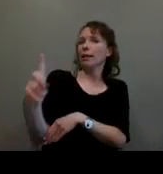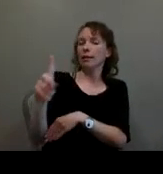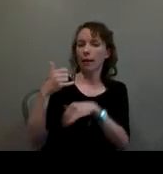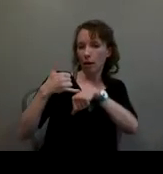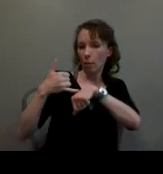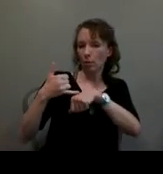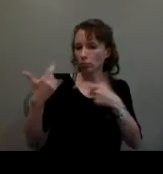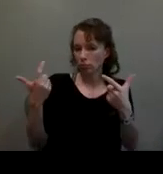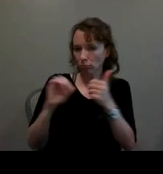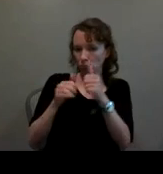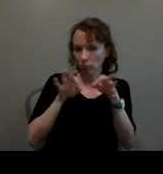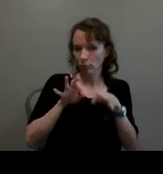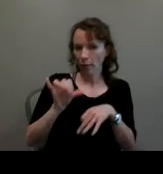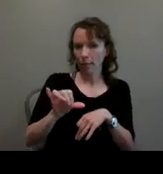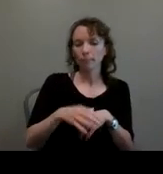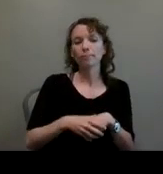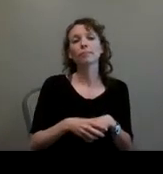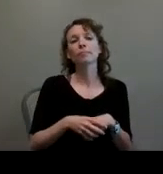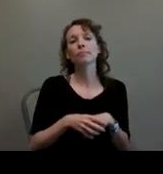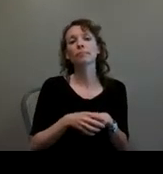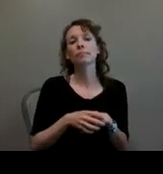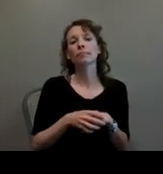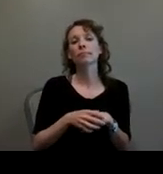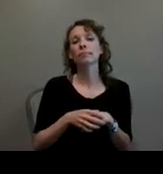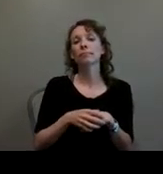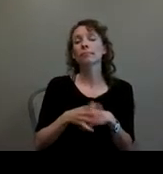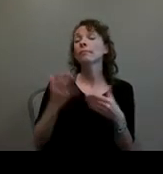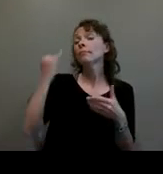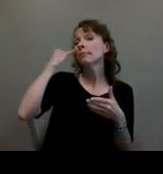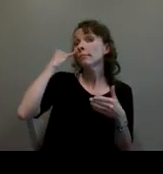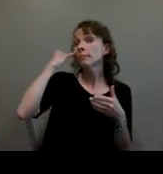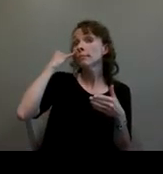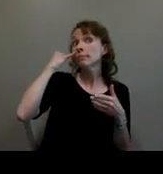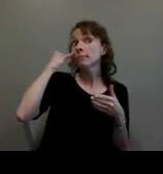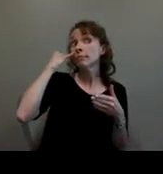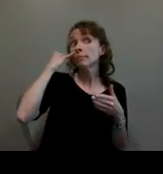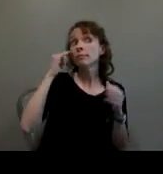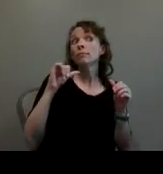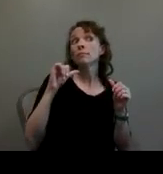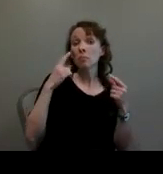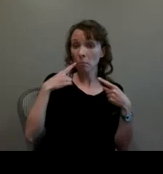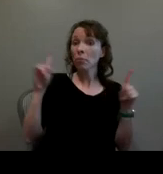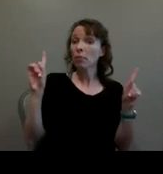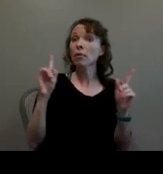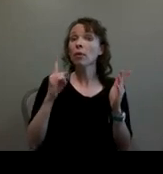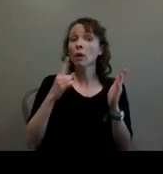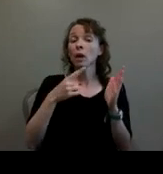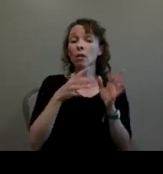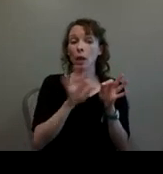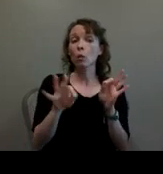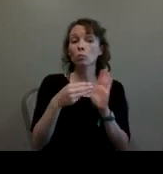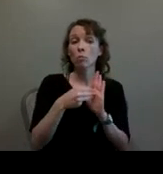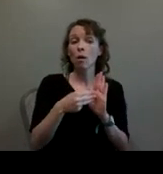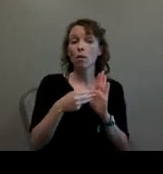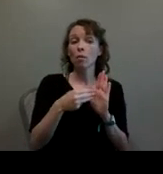And if you can, if these language models or intrinsic fitness is like a